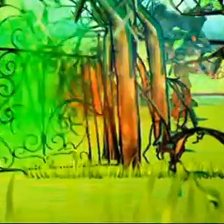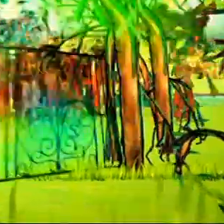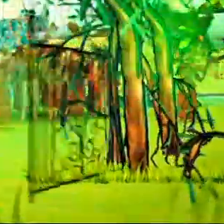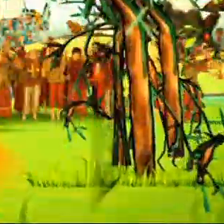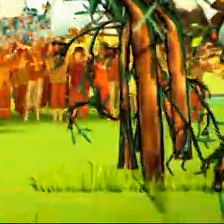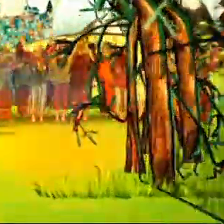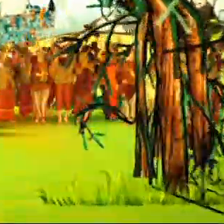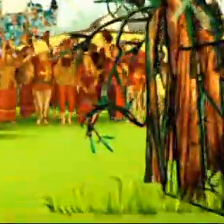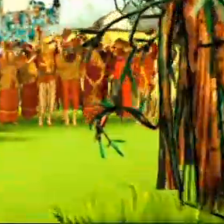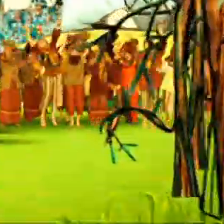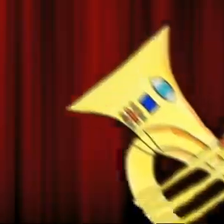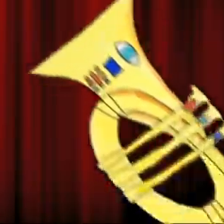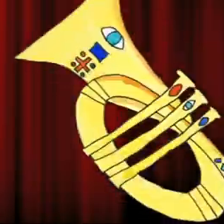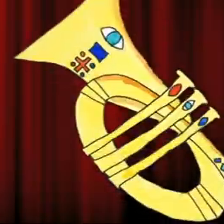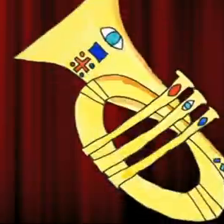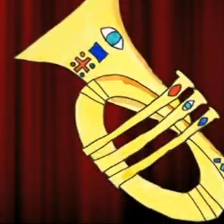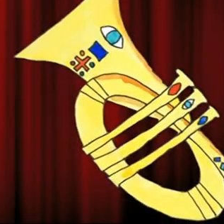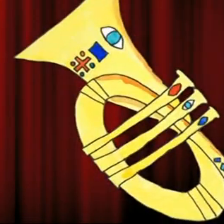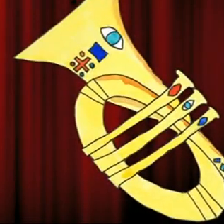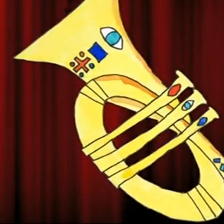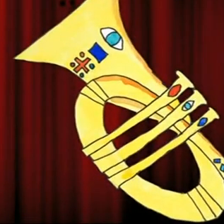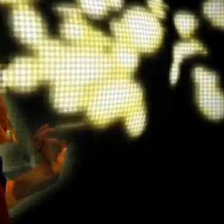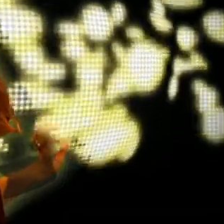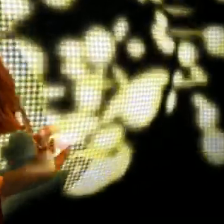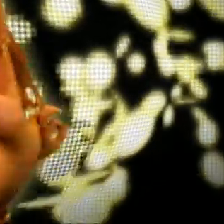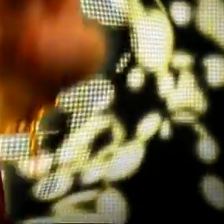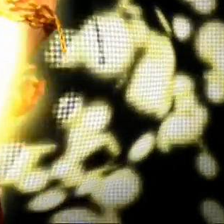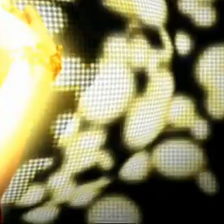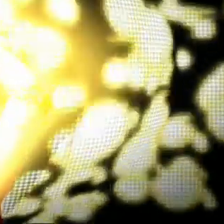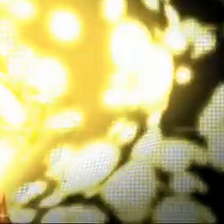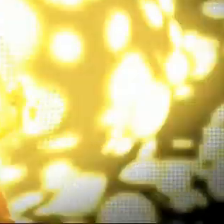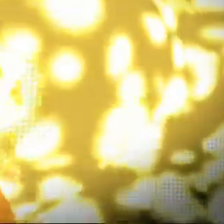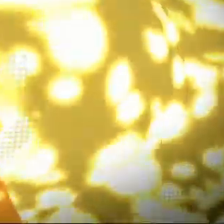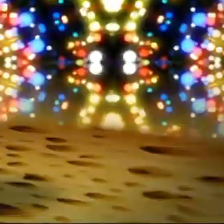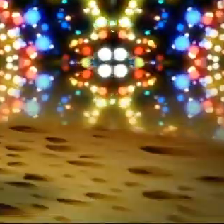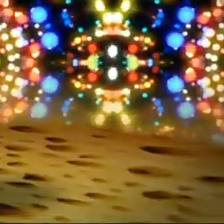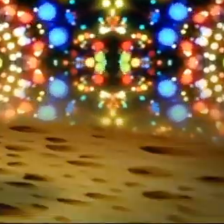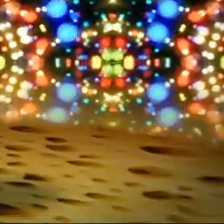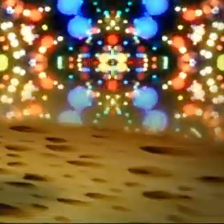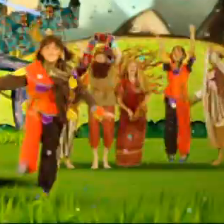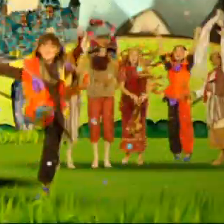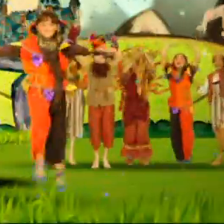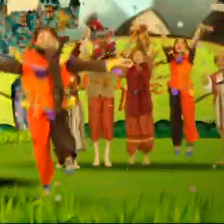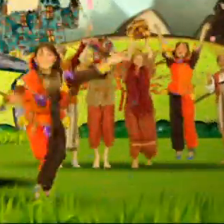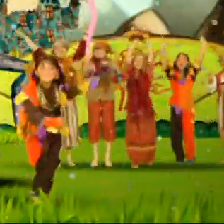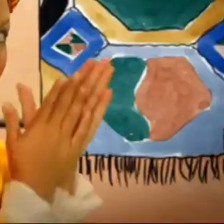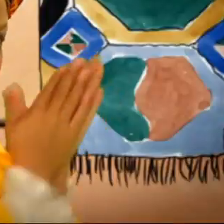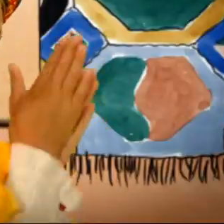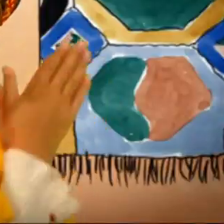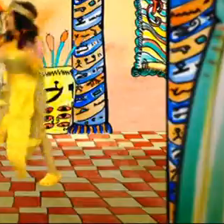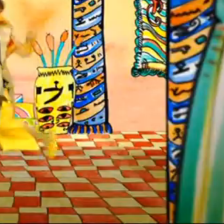Once upon a time, word came that some magical stories were born. The whole world